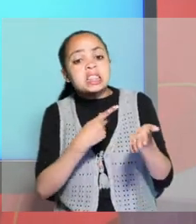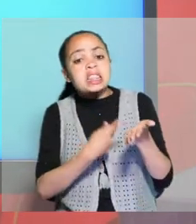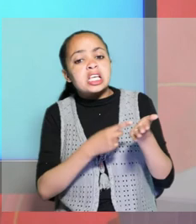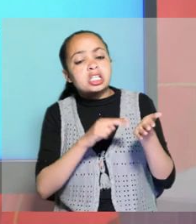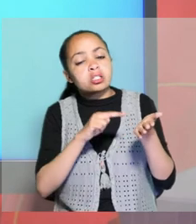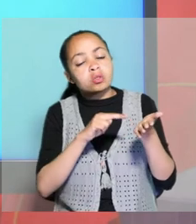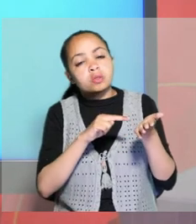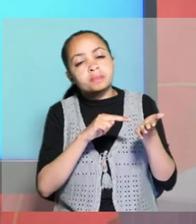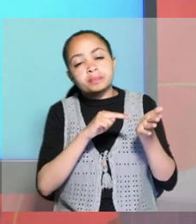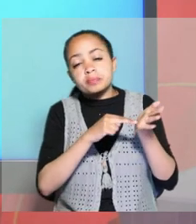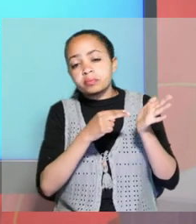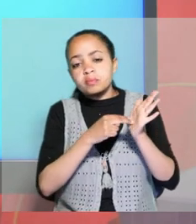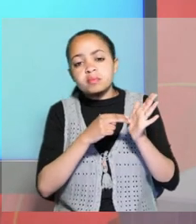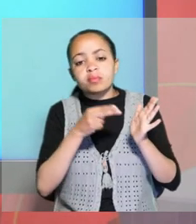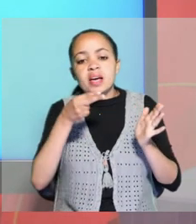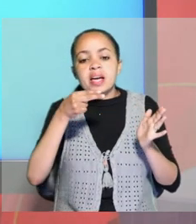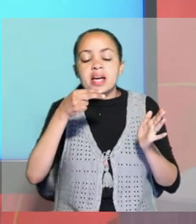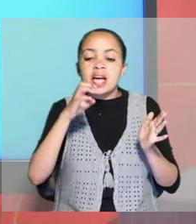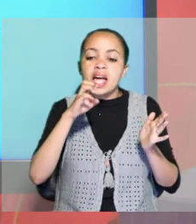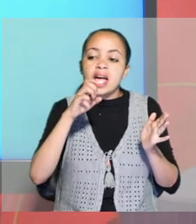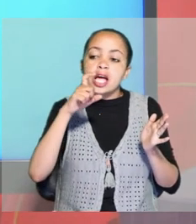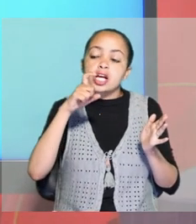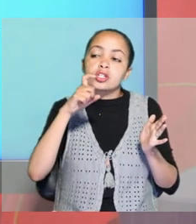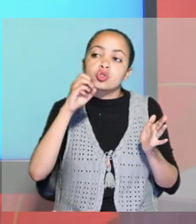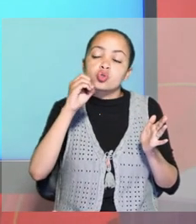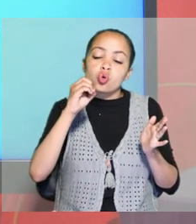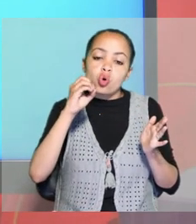is by exocytosis means